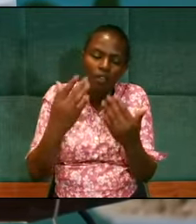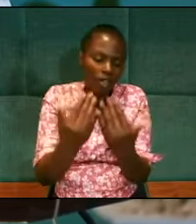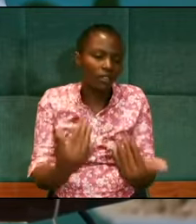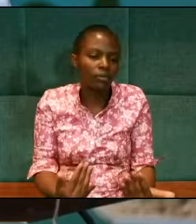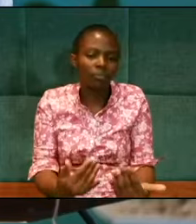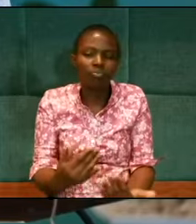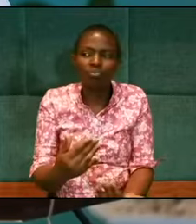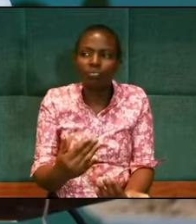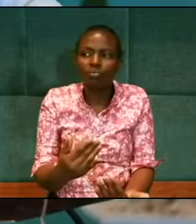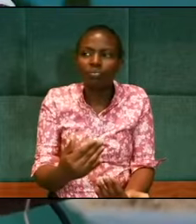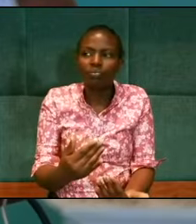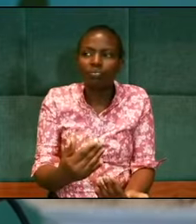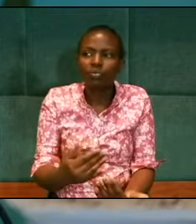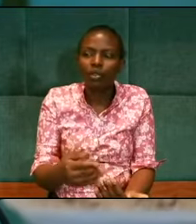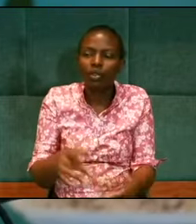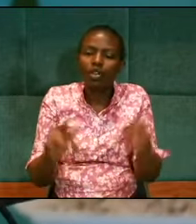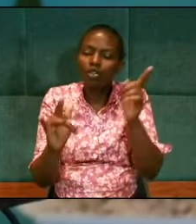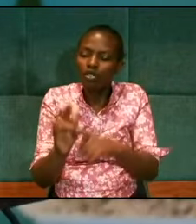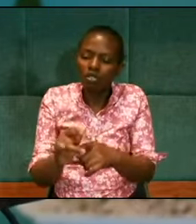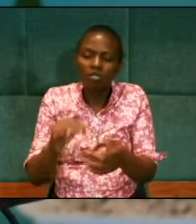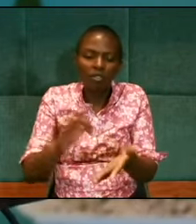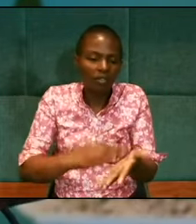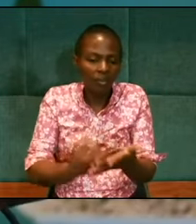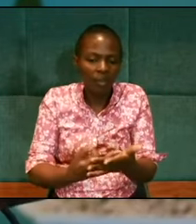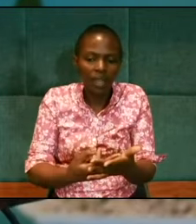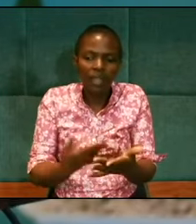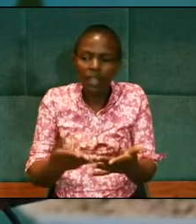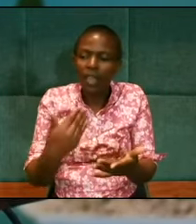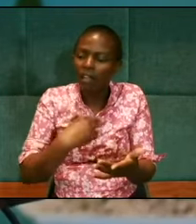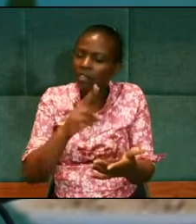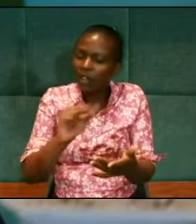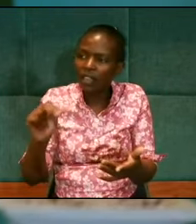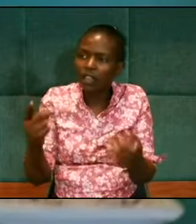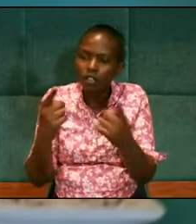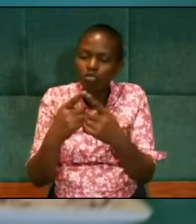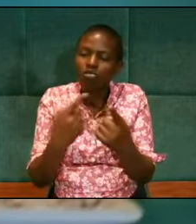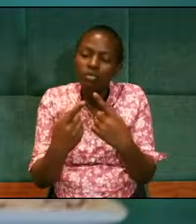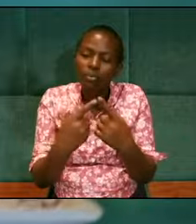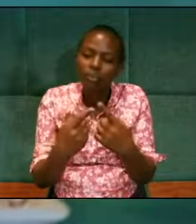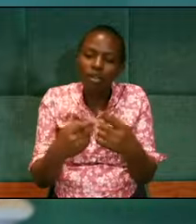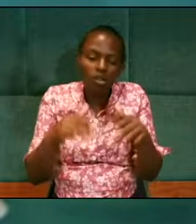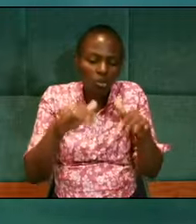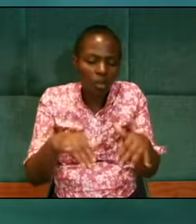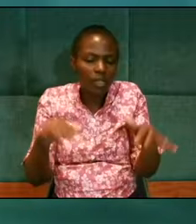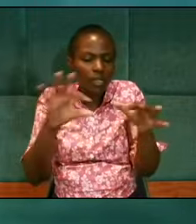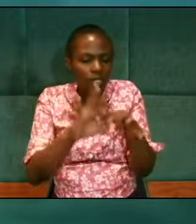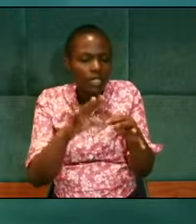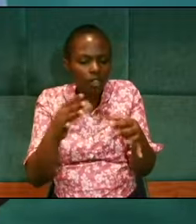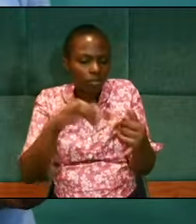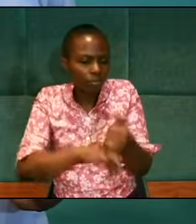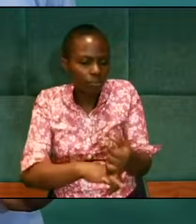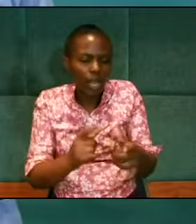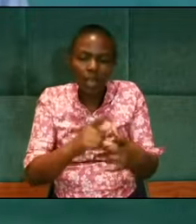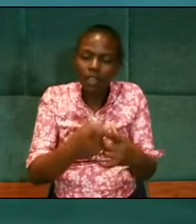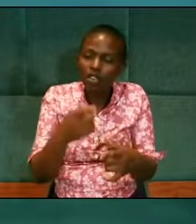Don't think they have nothing to say. Wait till you become a father. Wait till you become a mother. You understand. When